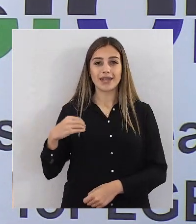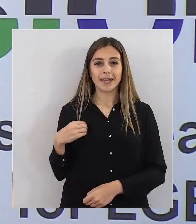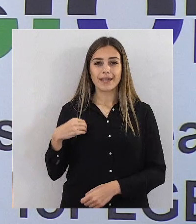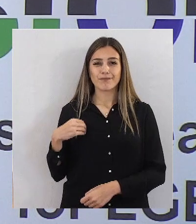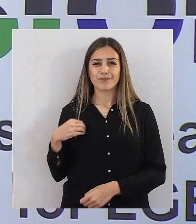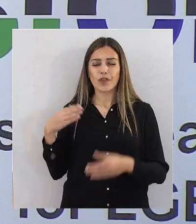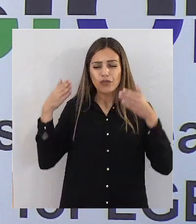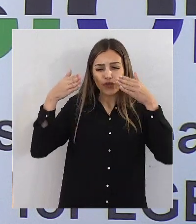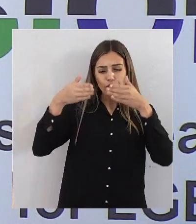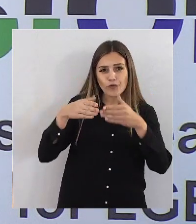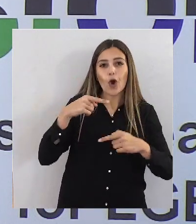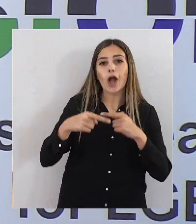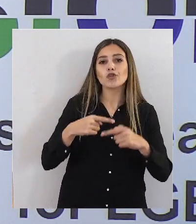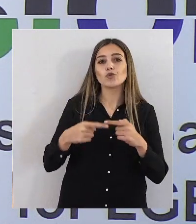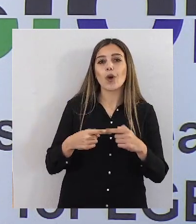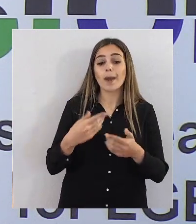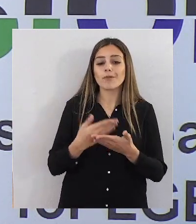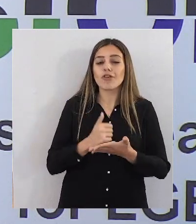in helping transgender people,